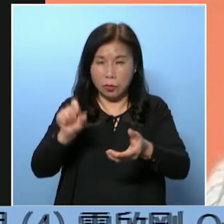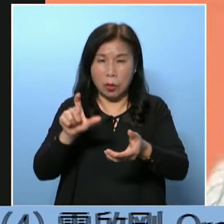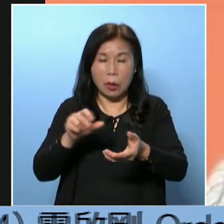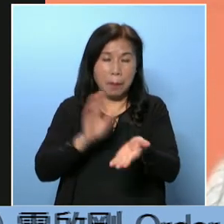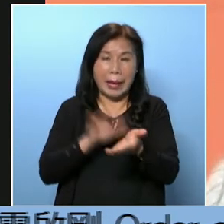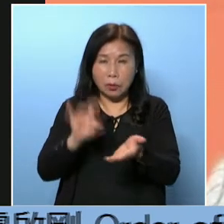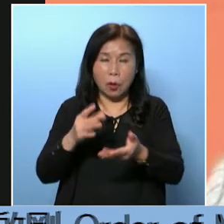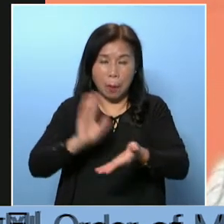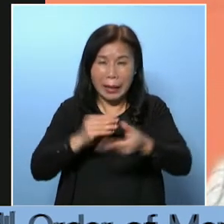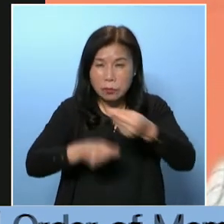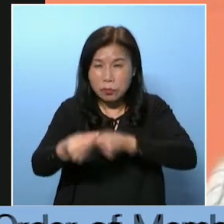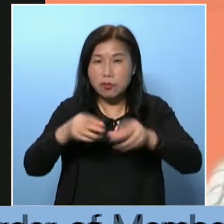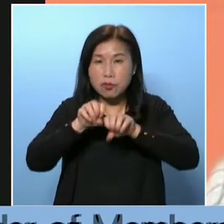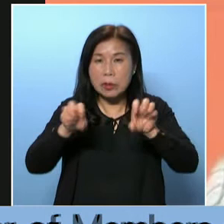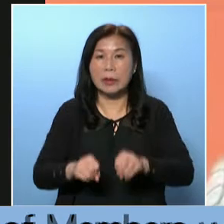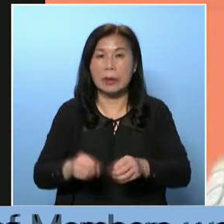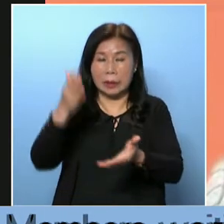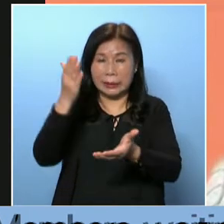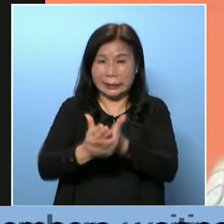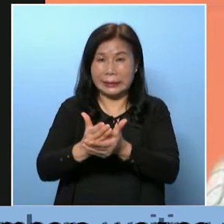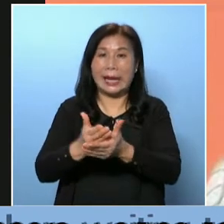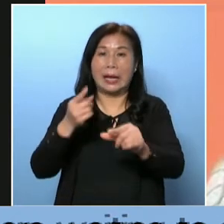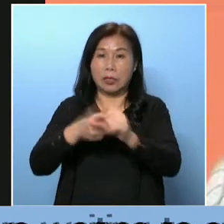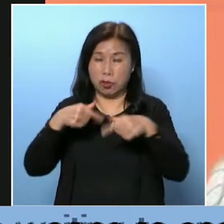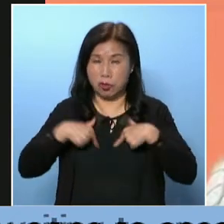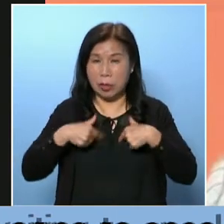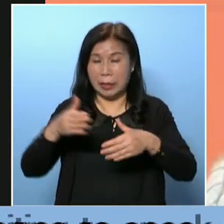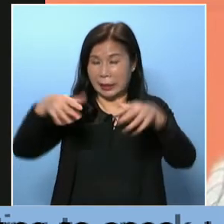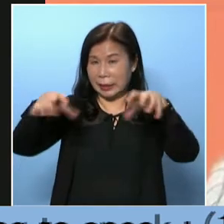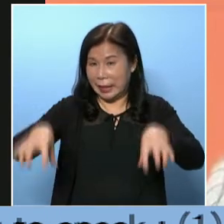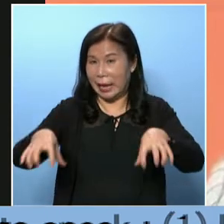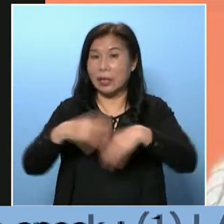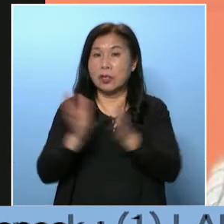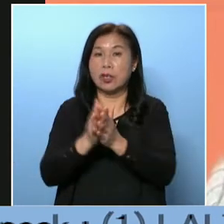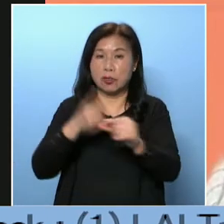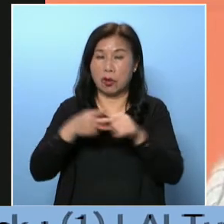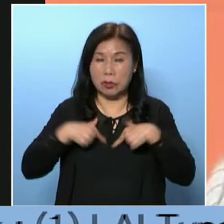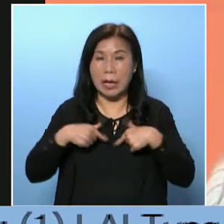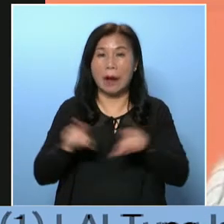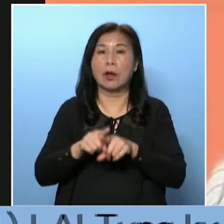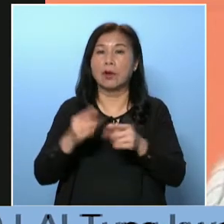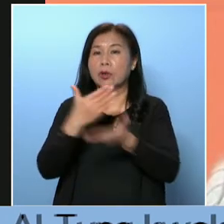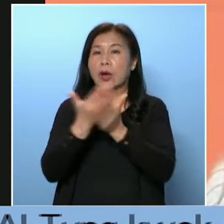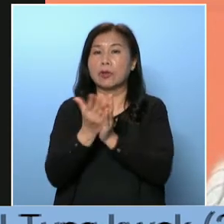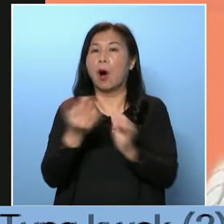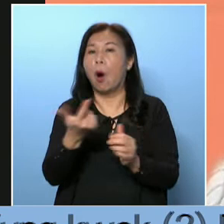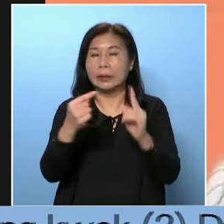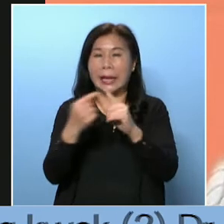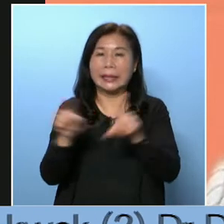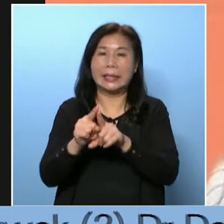should be isolated and put under quarantine so that they will not infect other people. And now